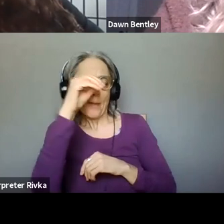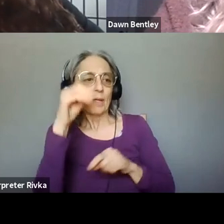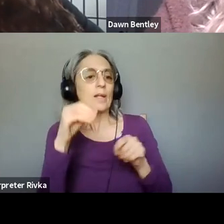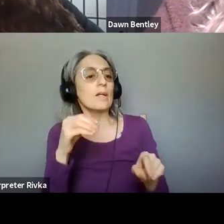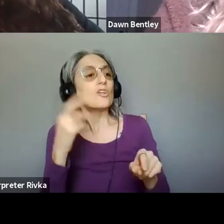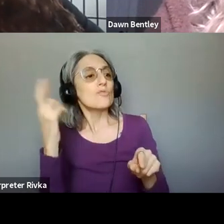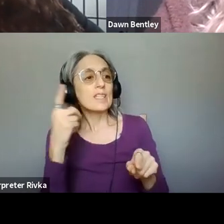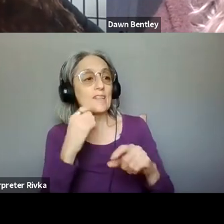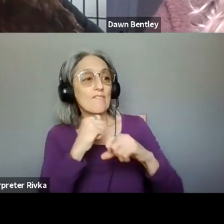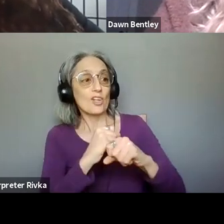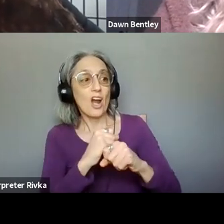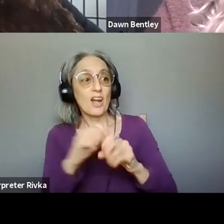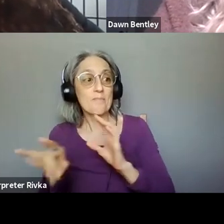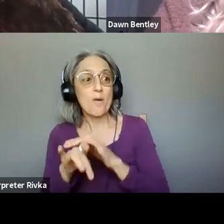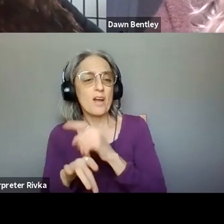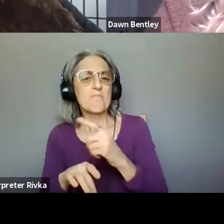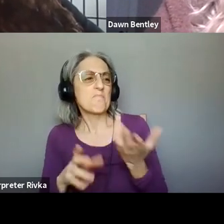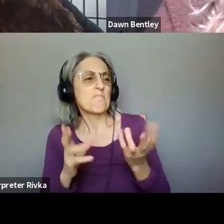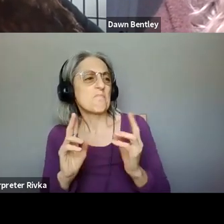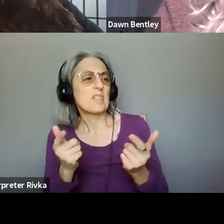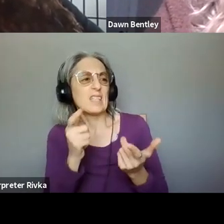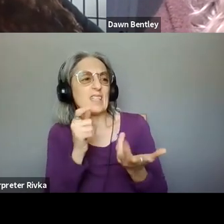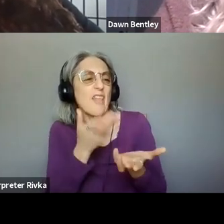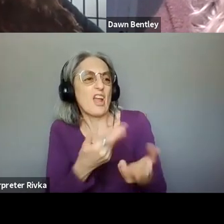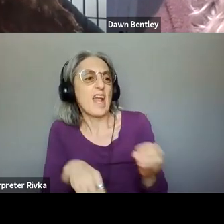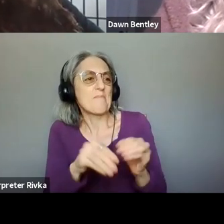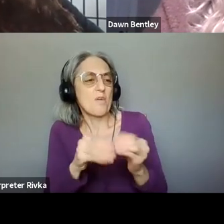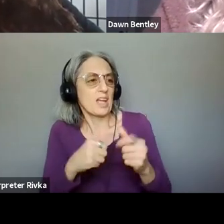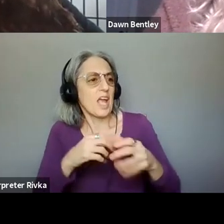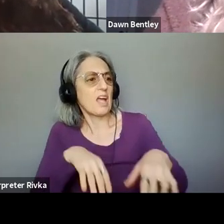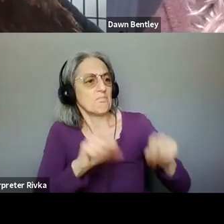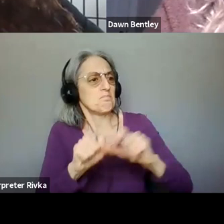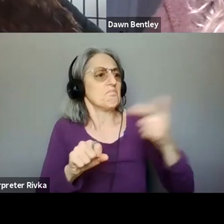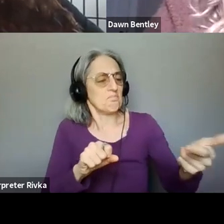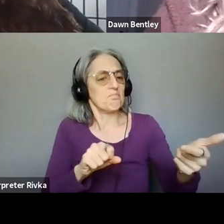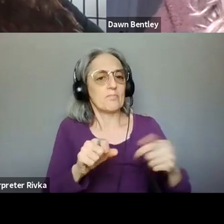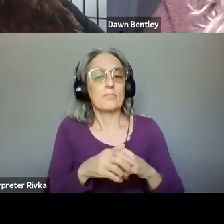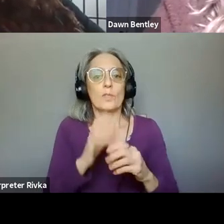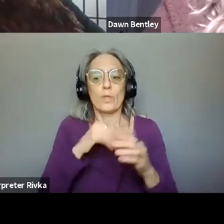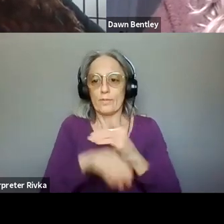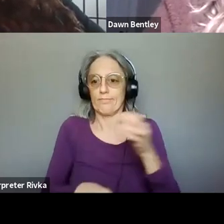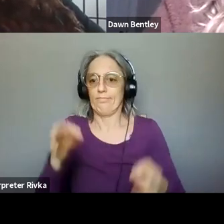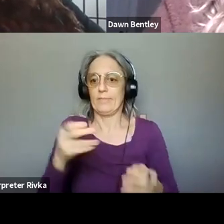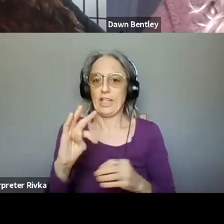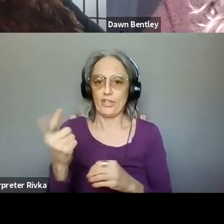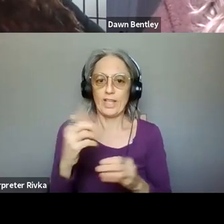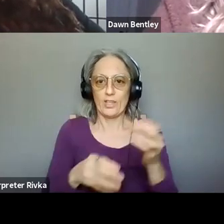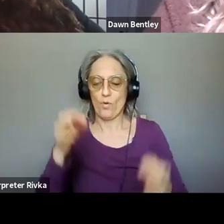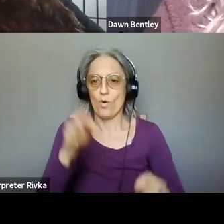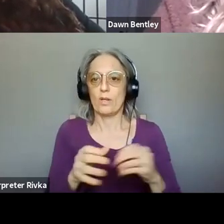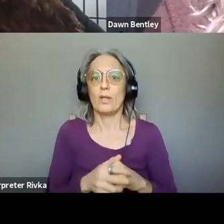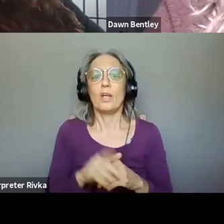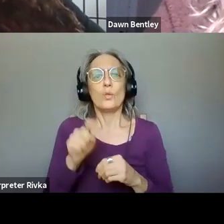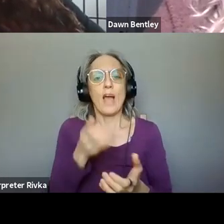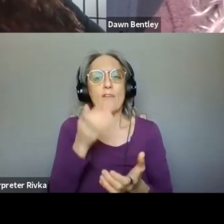guardianship no longer exists, then we will conduct a hearing. And once again, that'll be a very important part of that hearing, because you have to prove